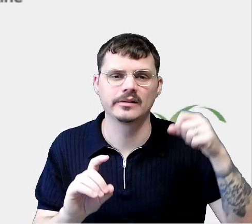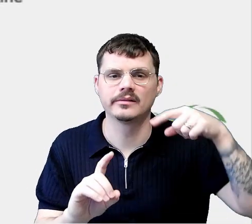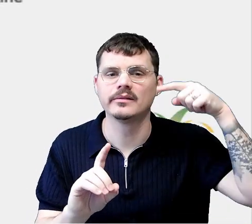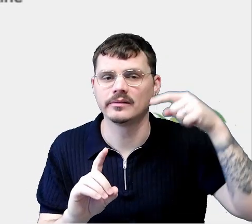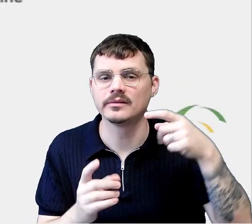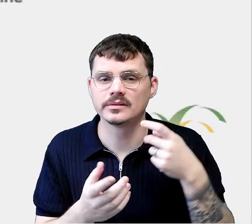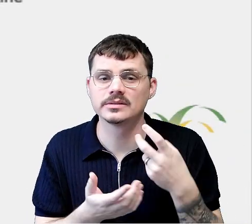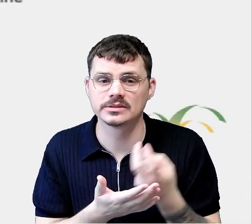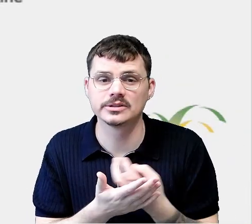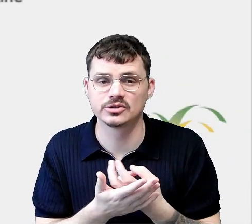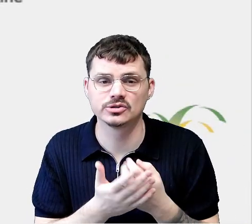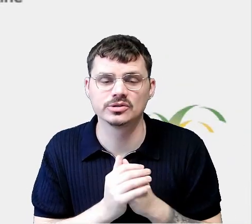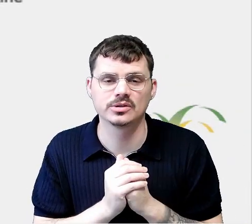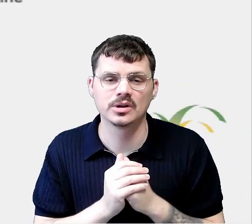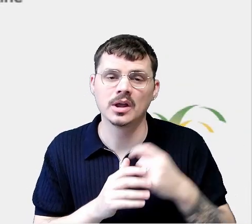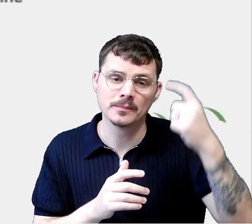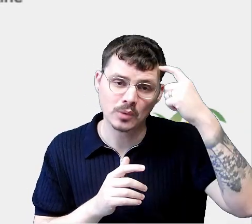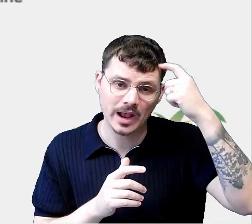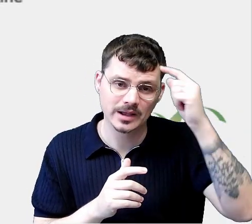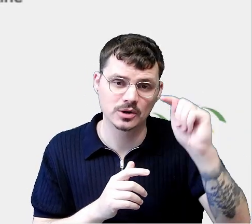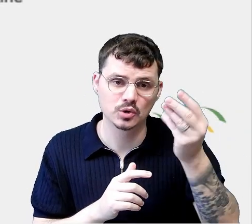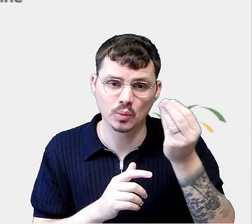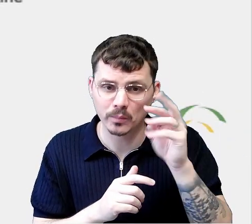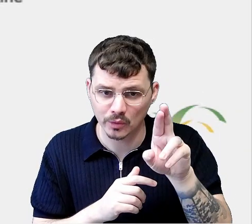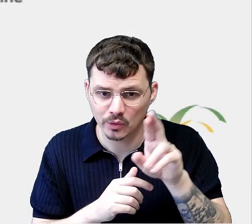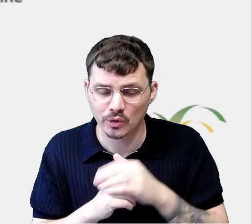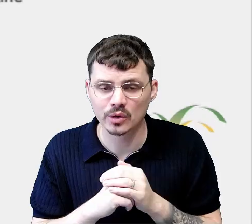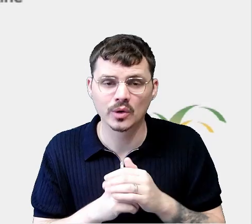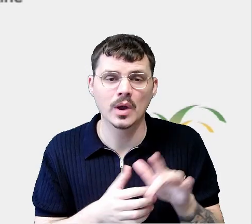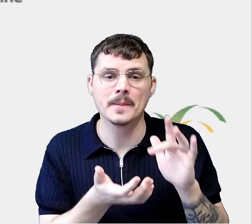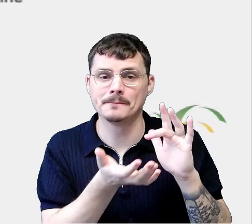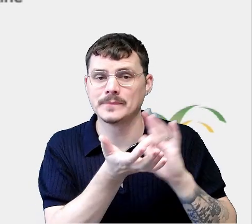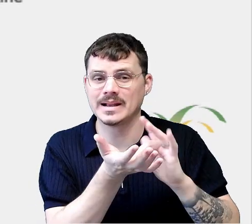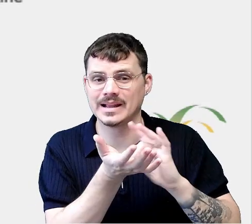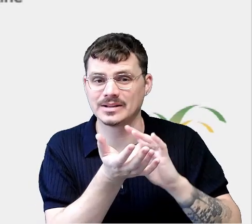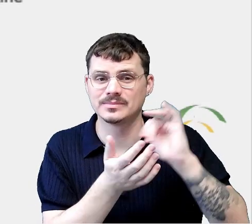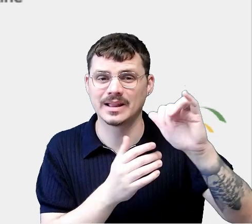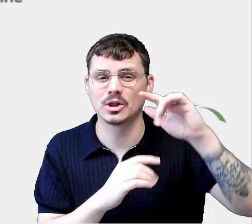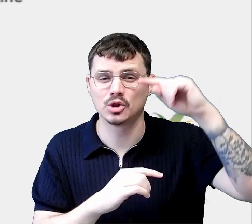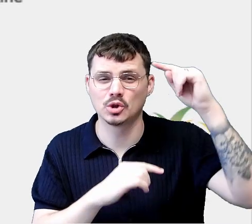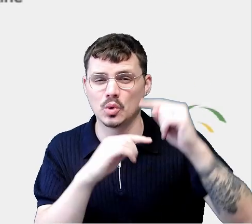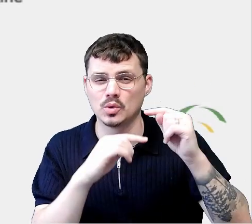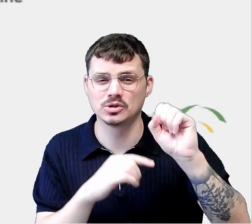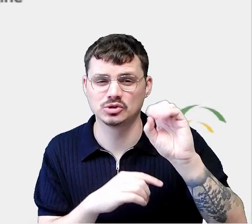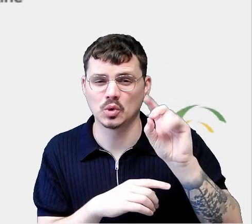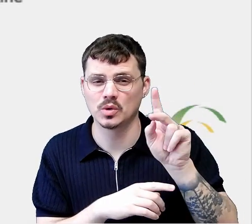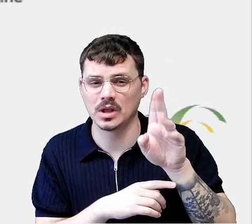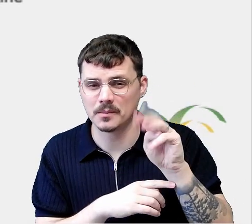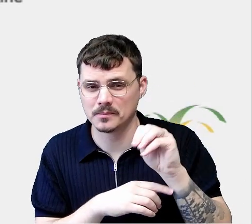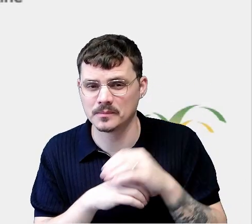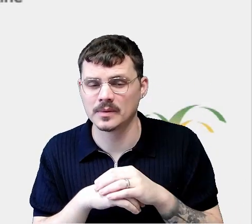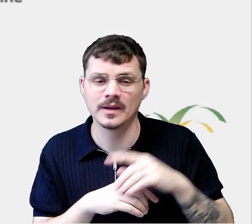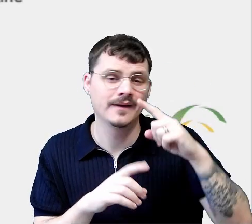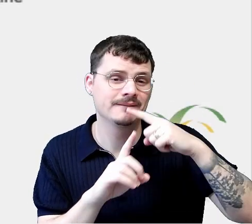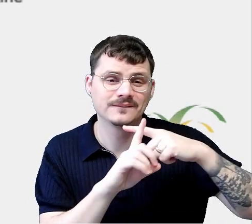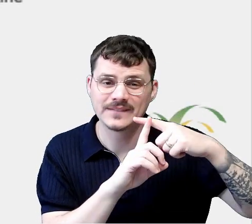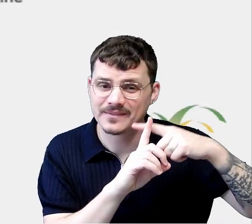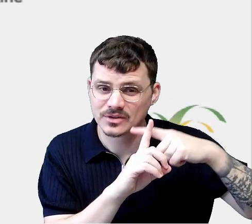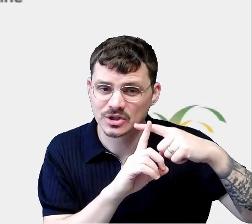seizures. Brain tumors, medications that lower sodium,